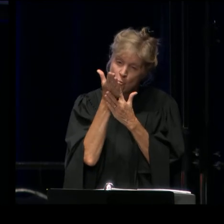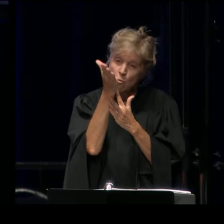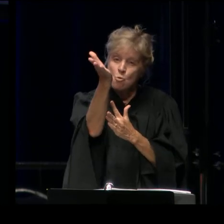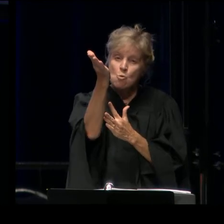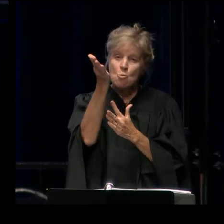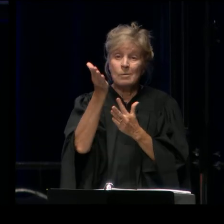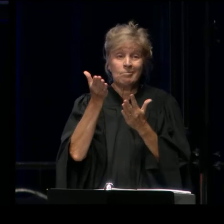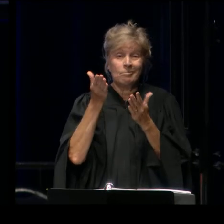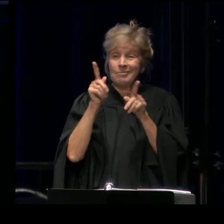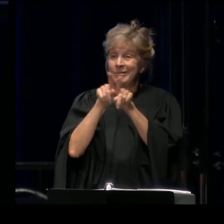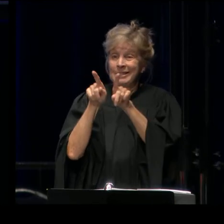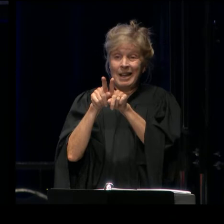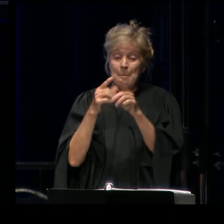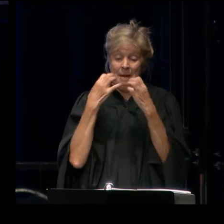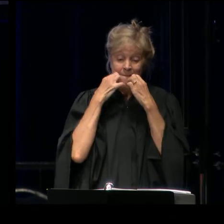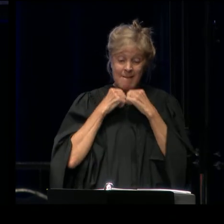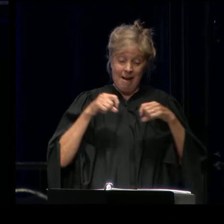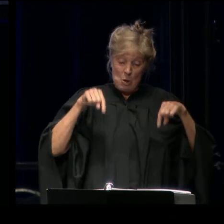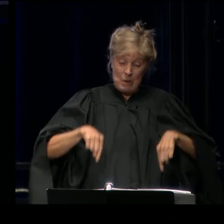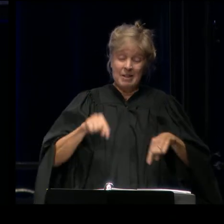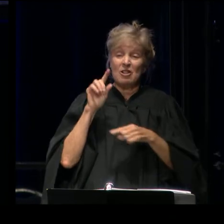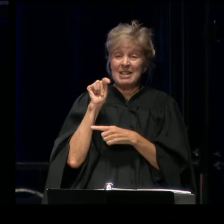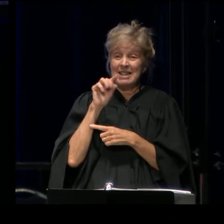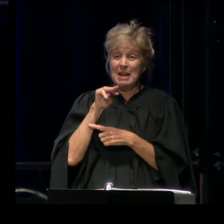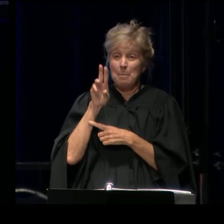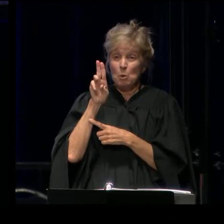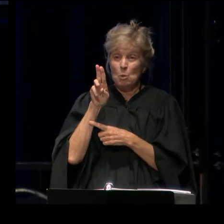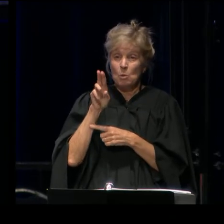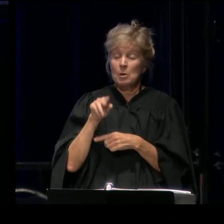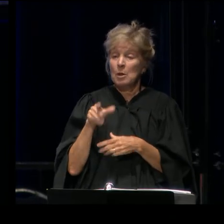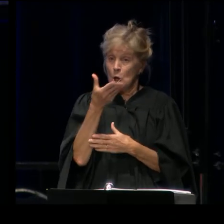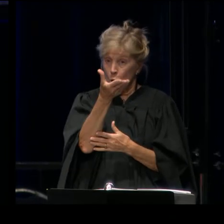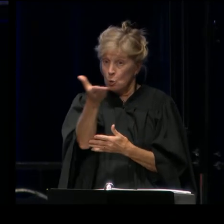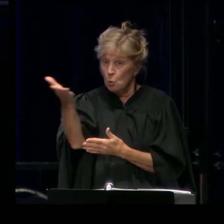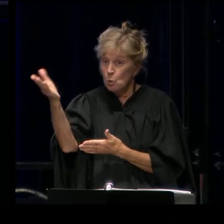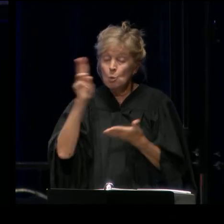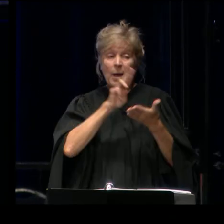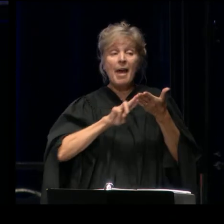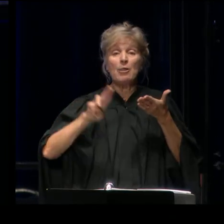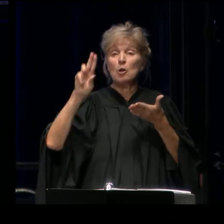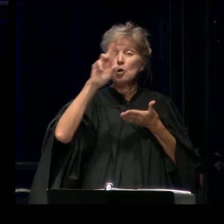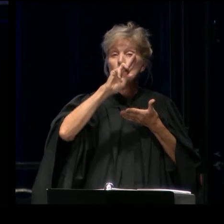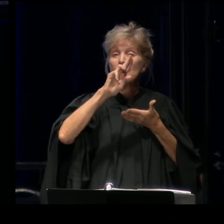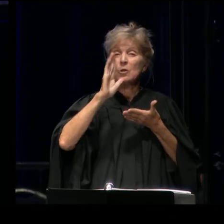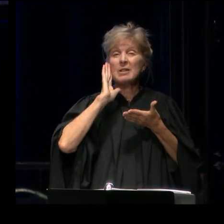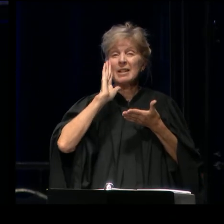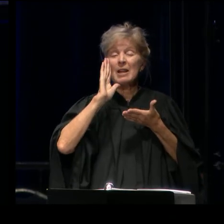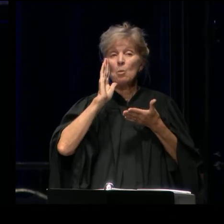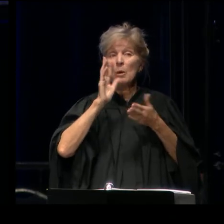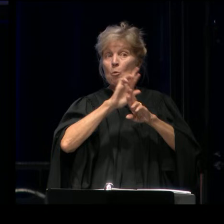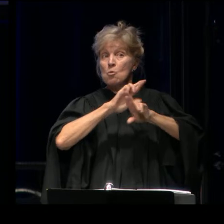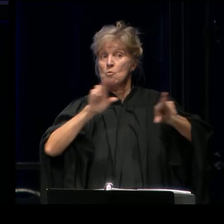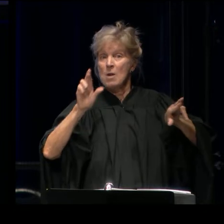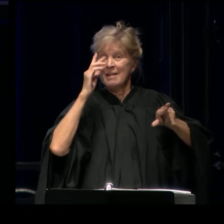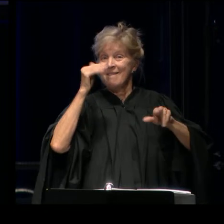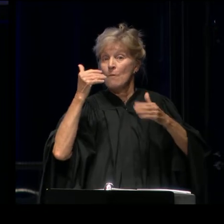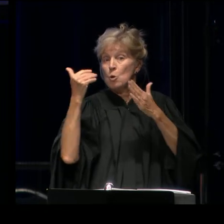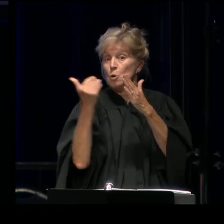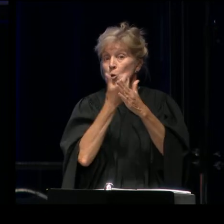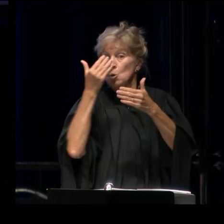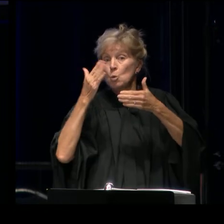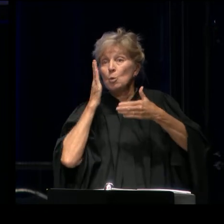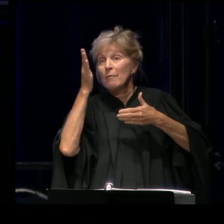at TMU. Both you and the university look ahead to a new chapter and I'm